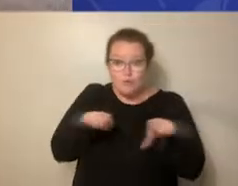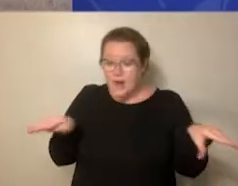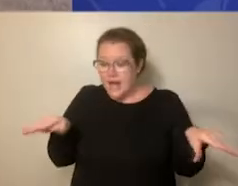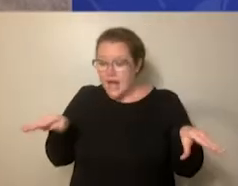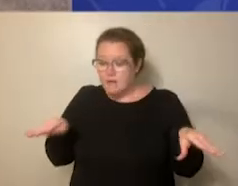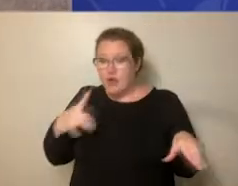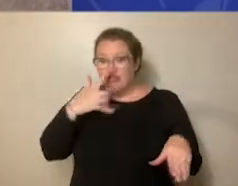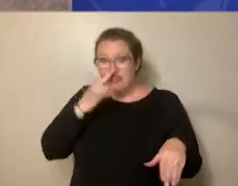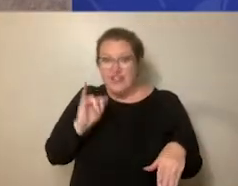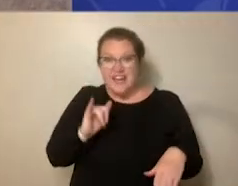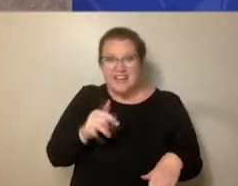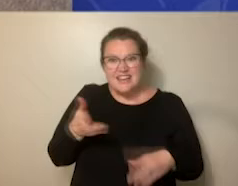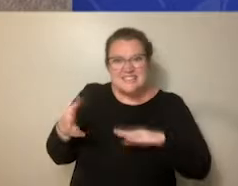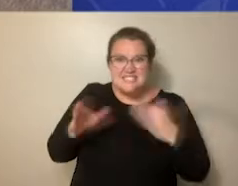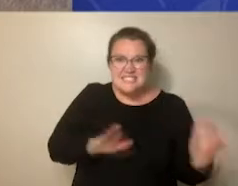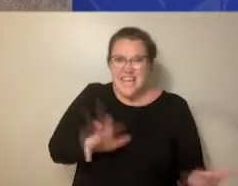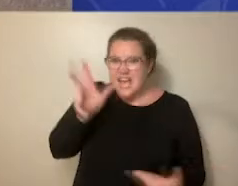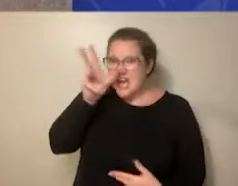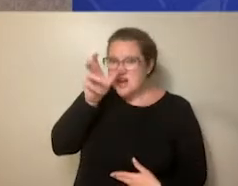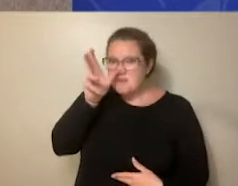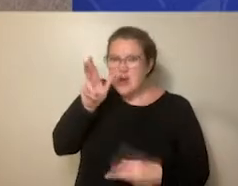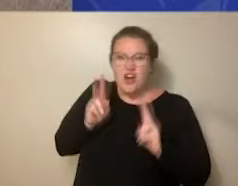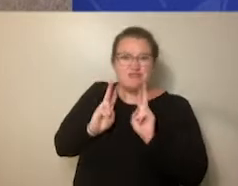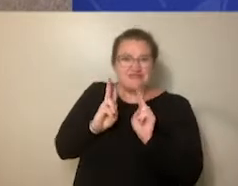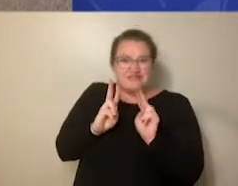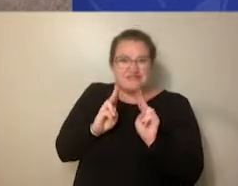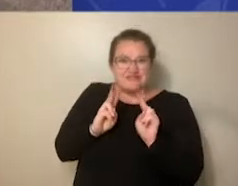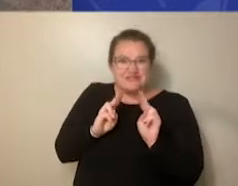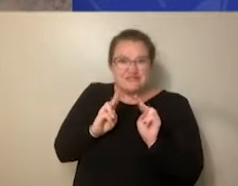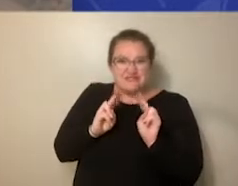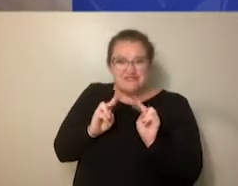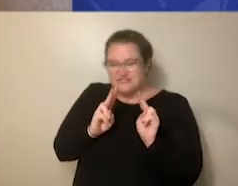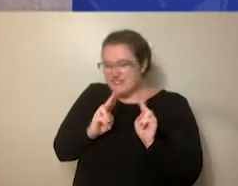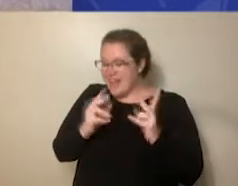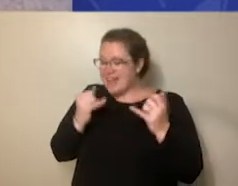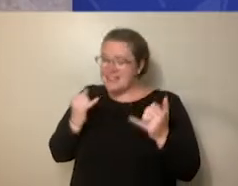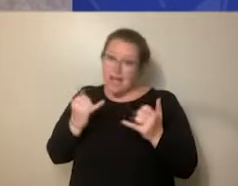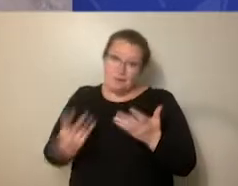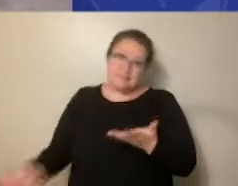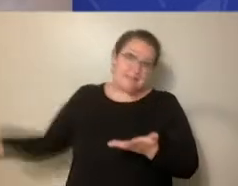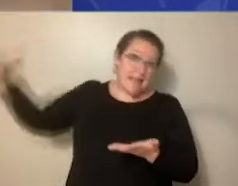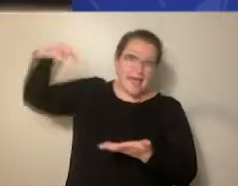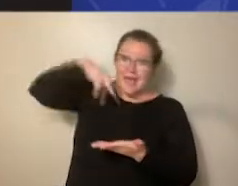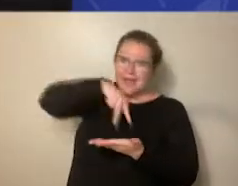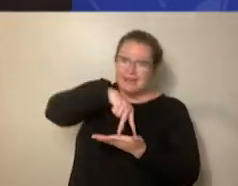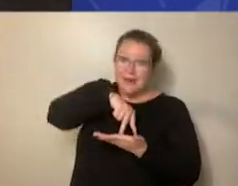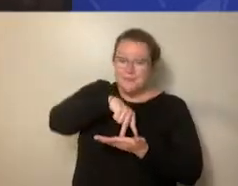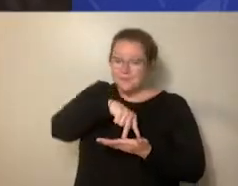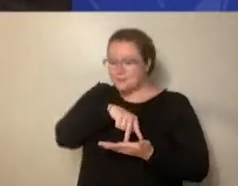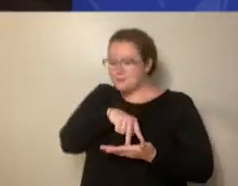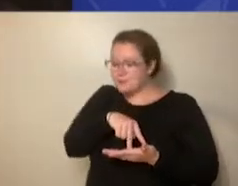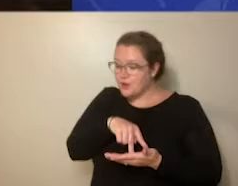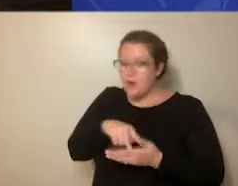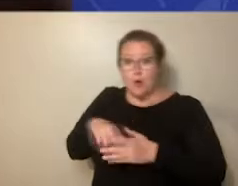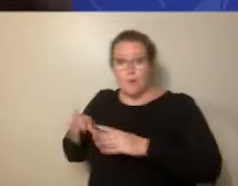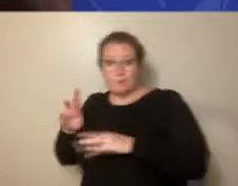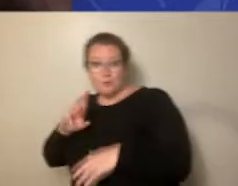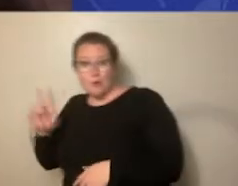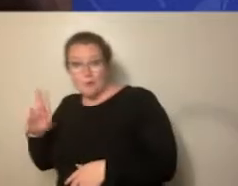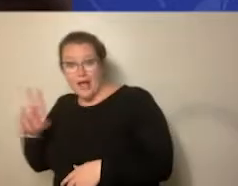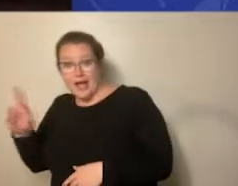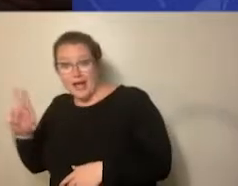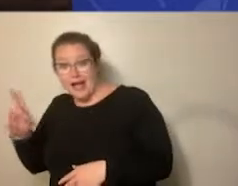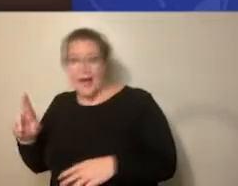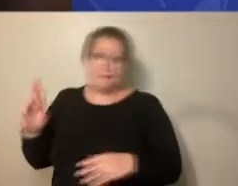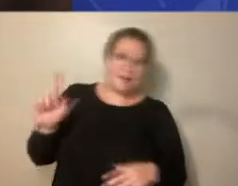dead cockroach, wiggling, wiggling, and back up. And then wiggle to the